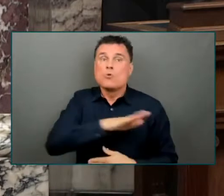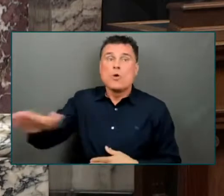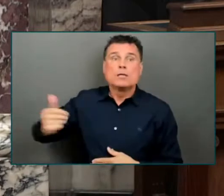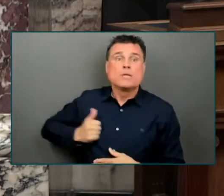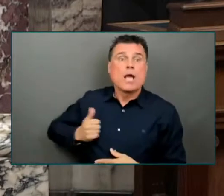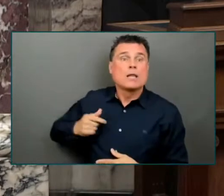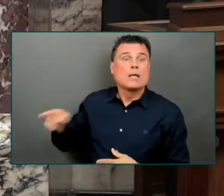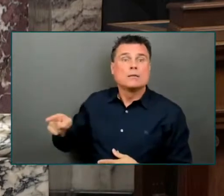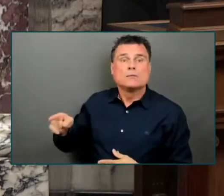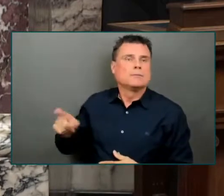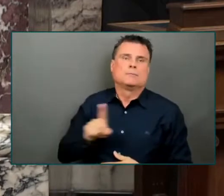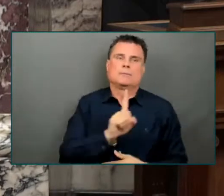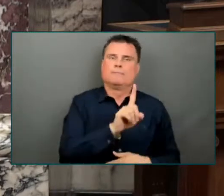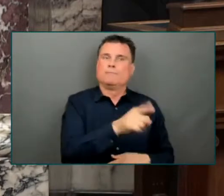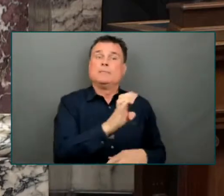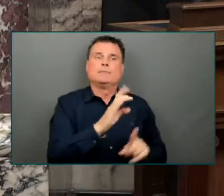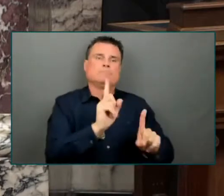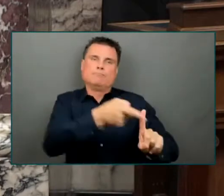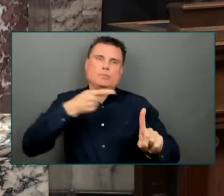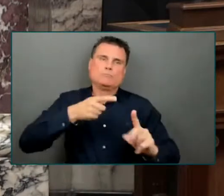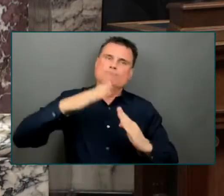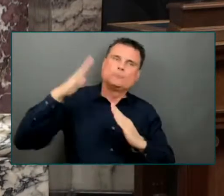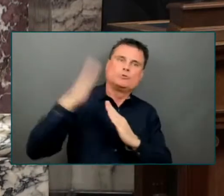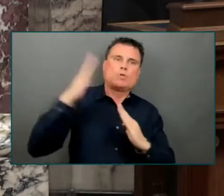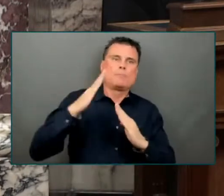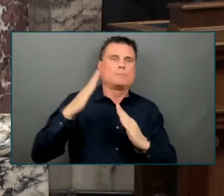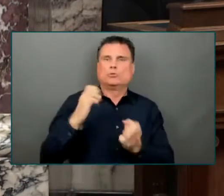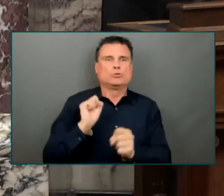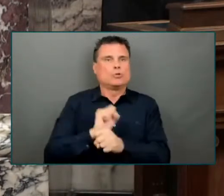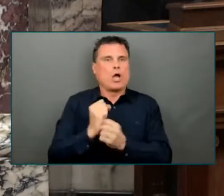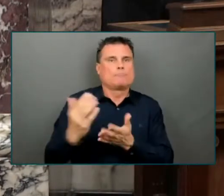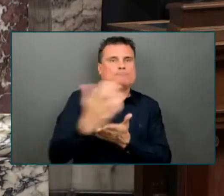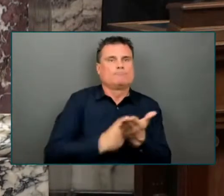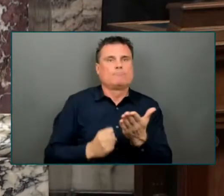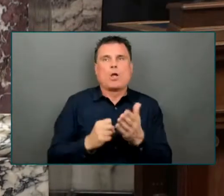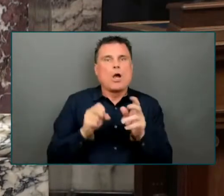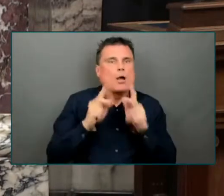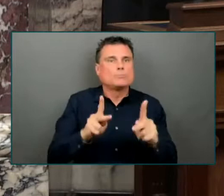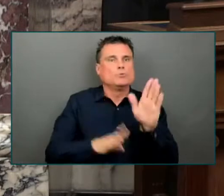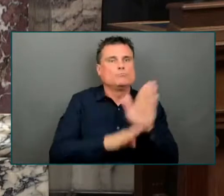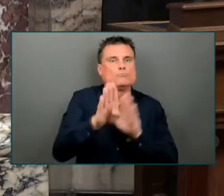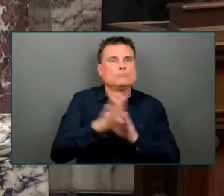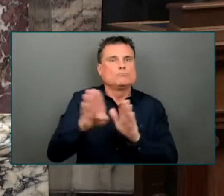all sectors have reappeared, but it is reason for cautious optimism.